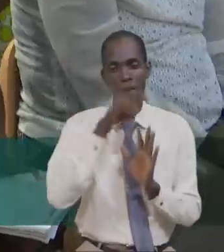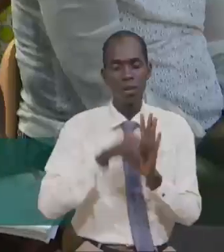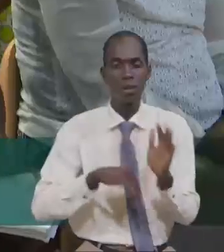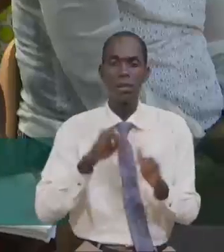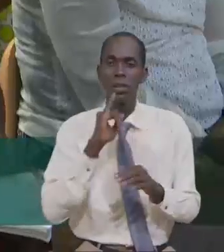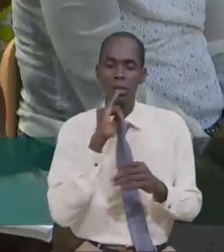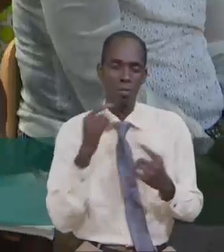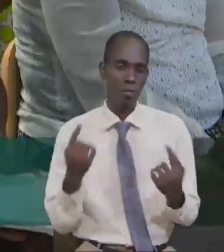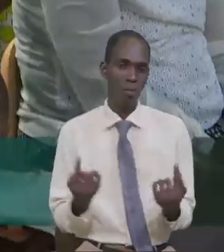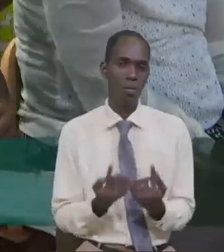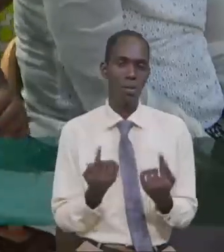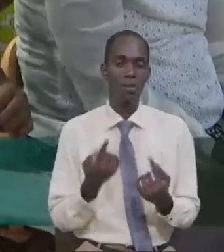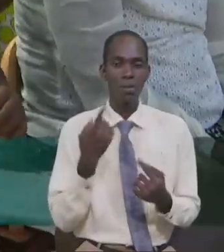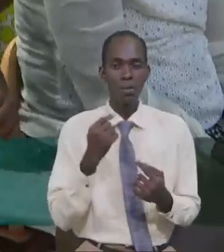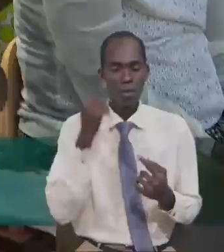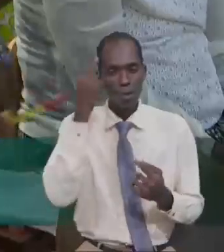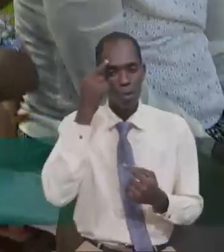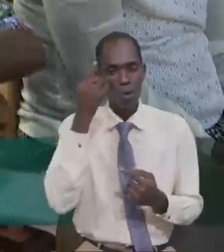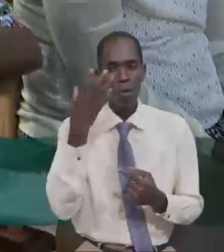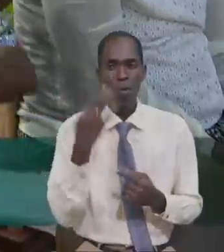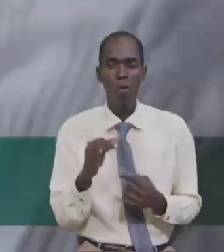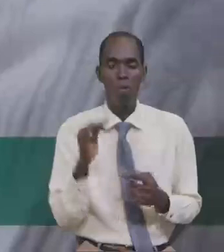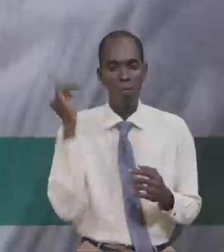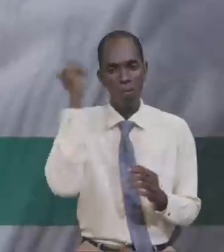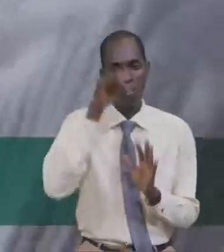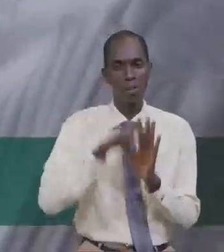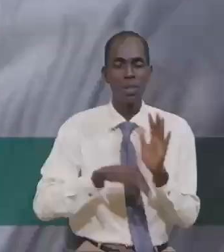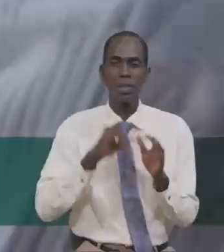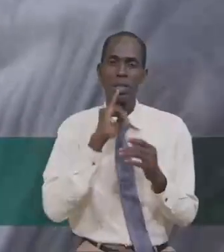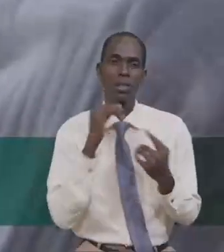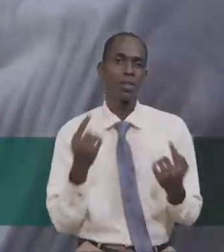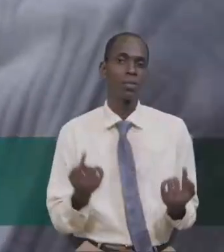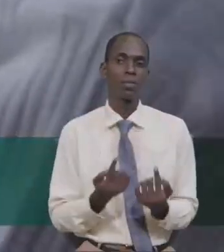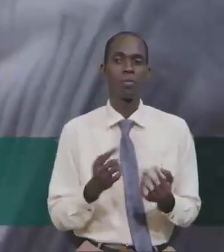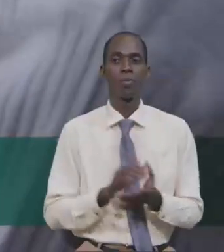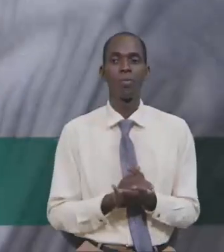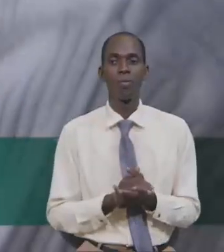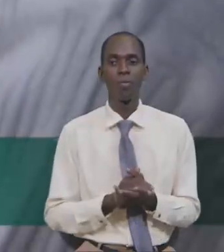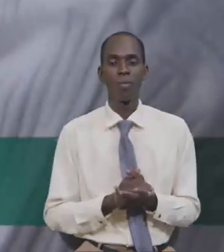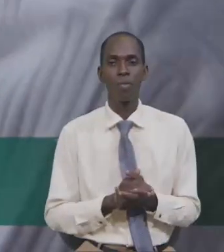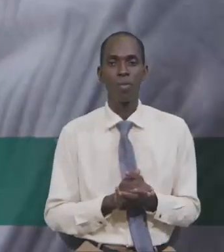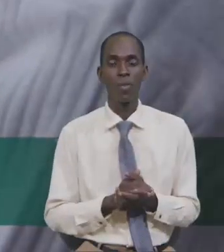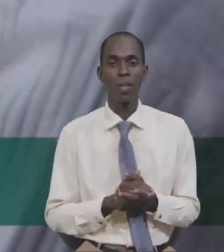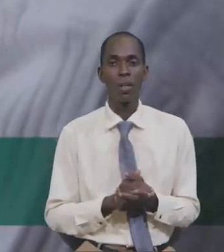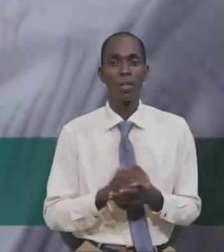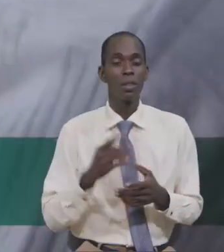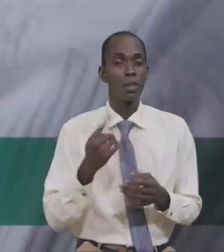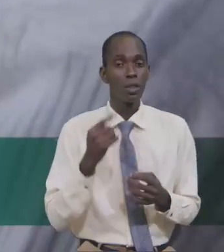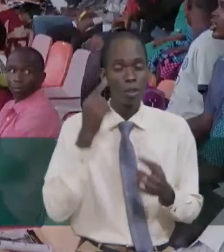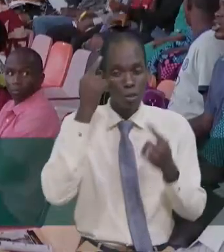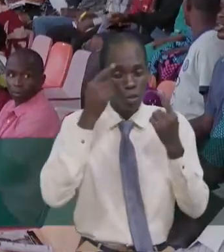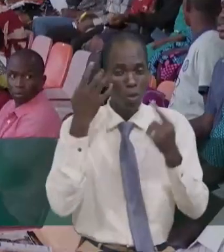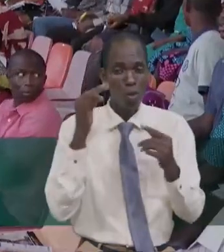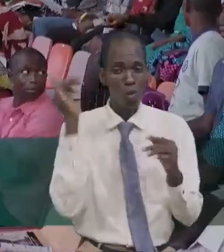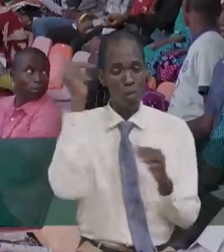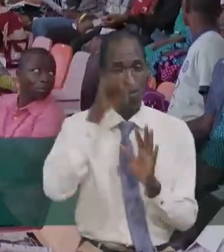The thought of foolishness is sin. I don't think I want to go to school today. I don't like the headmaster. I don't